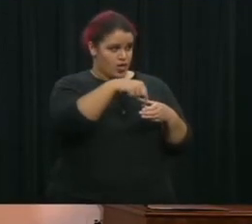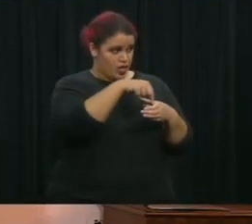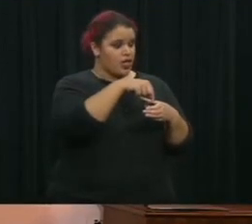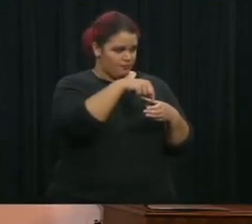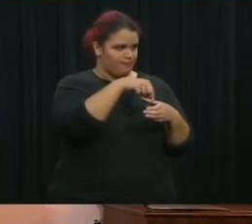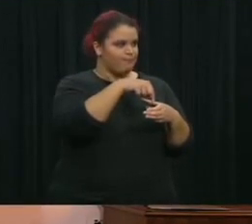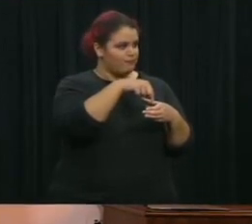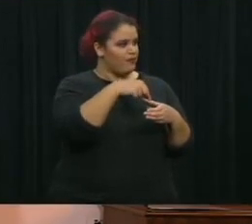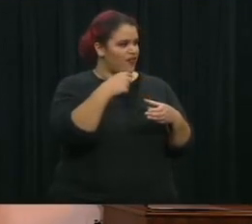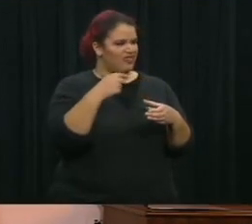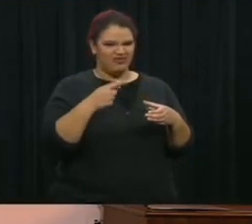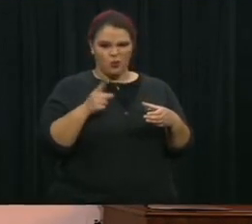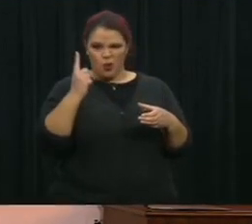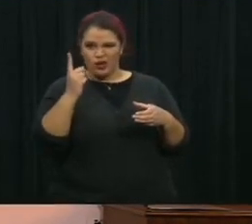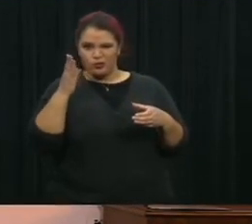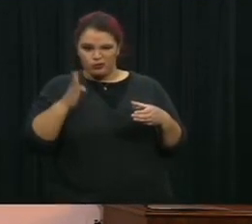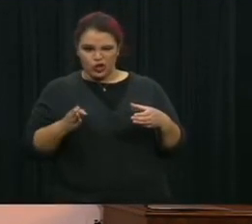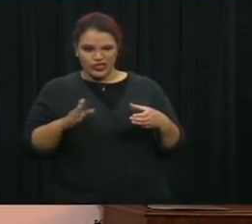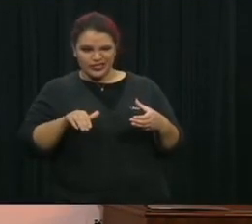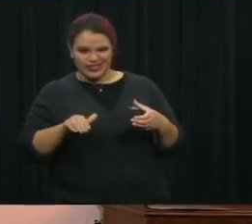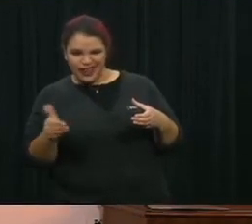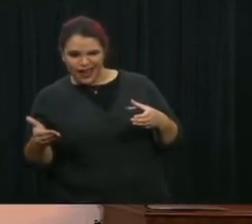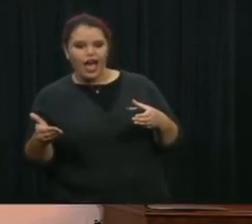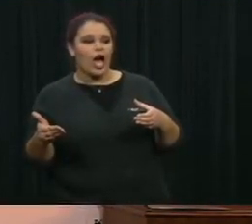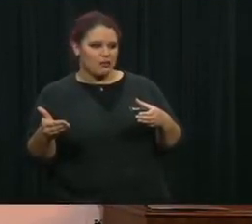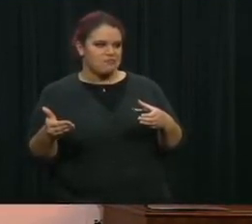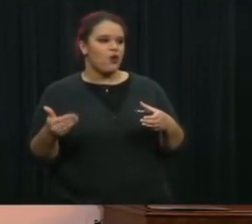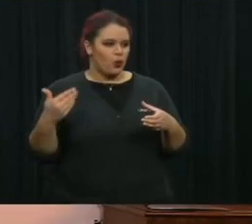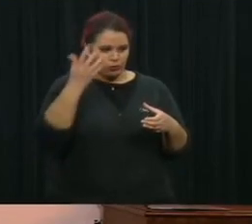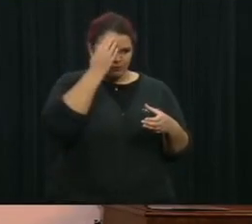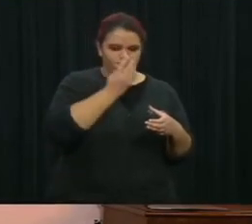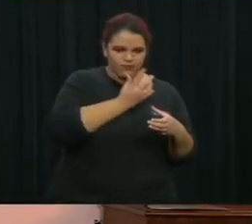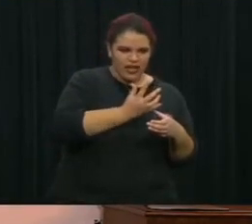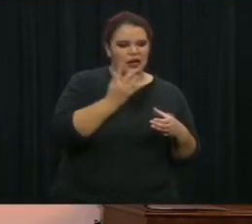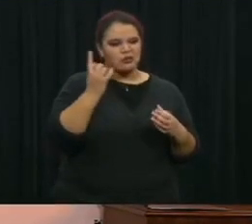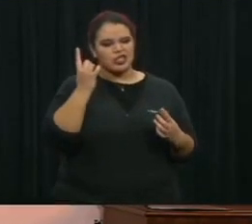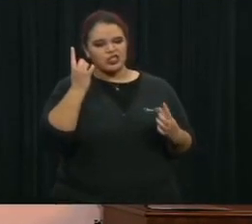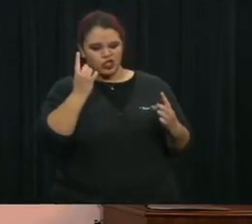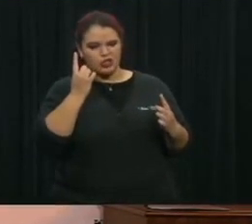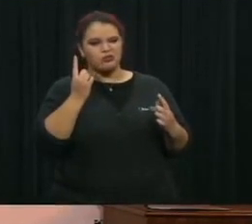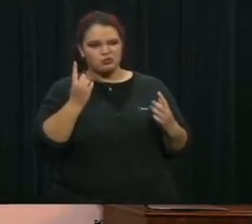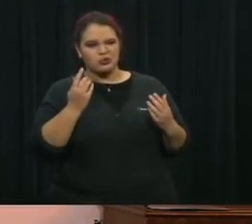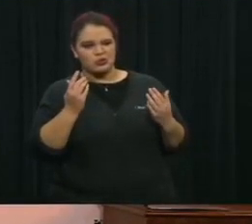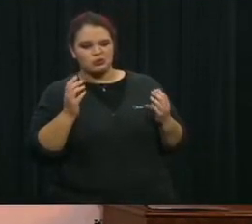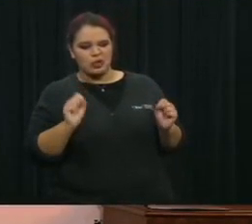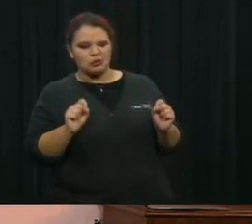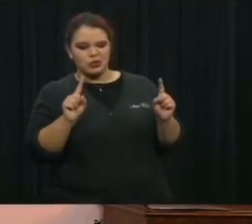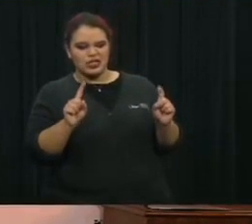also be considered. And then they're also taught what to look for